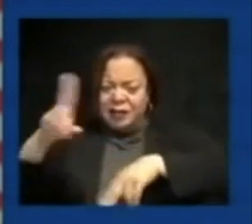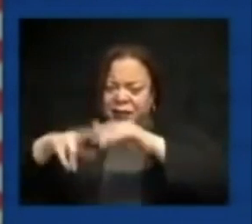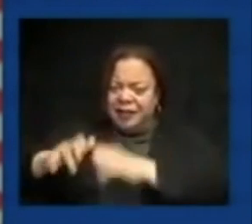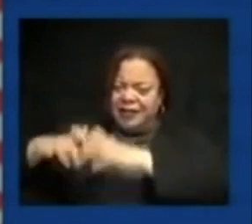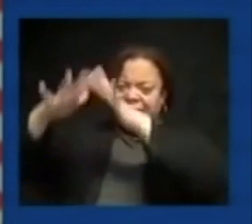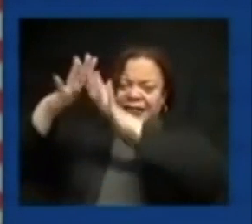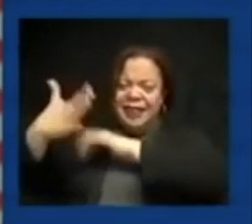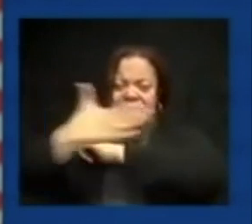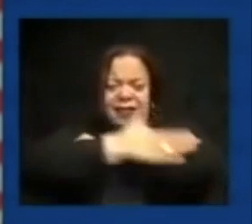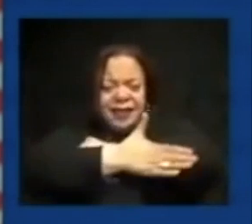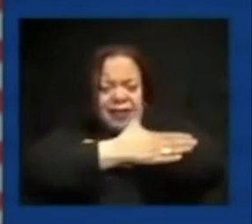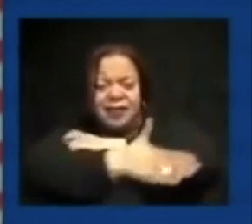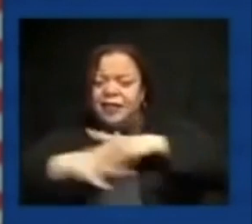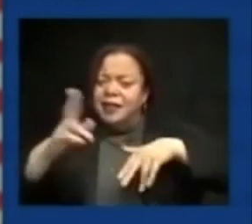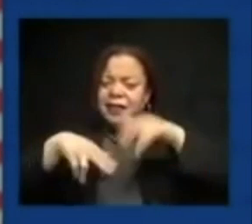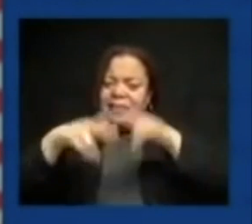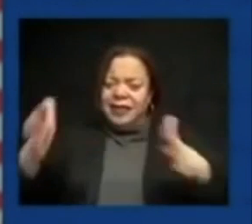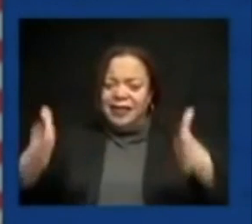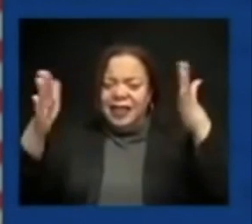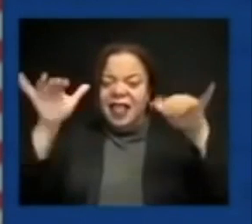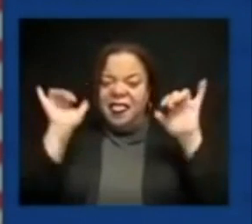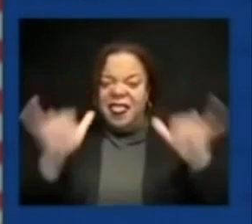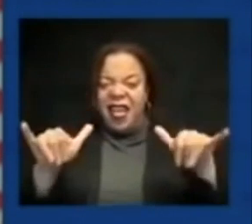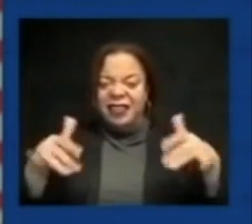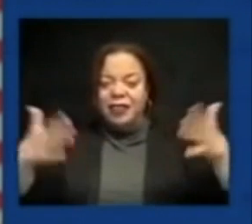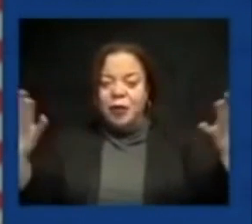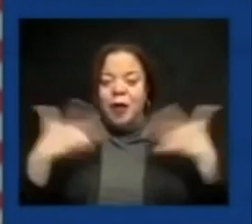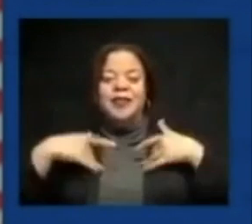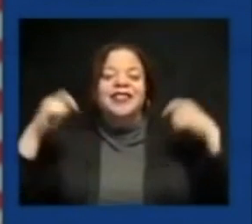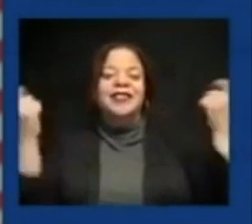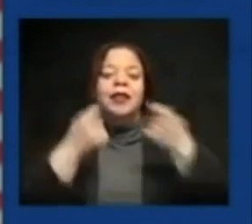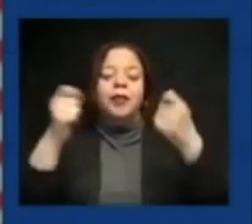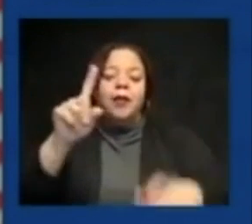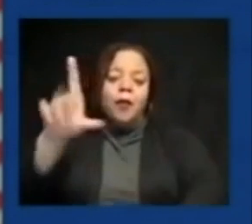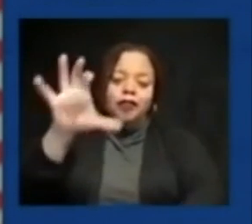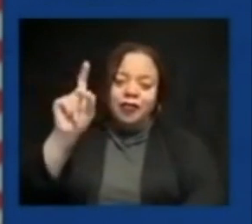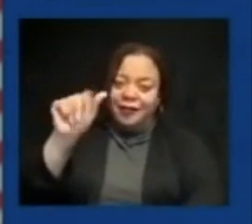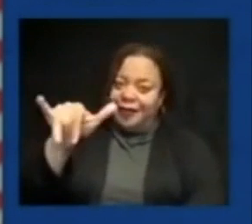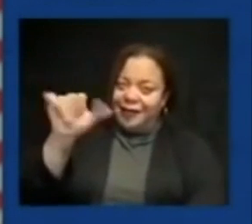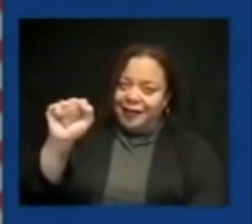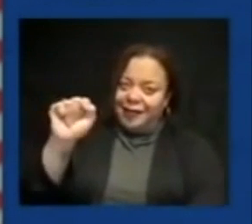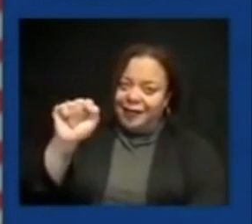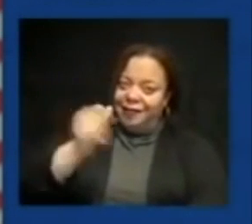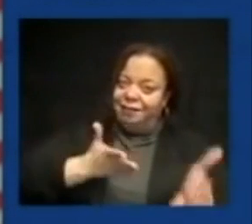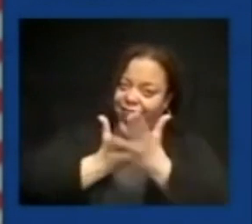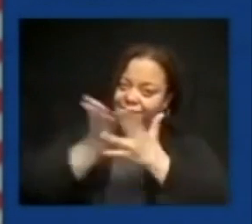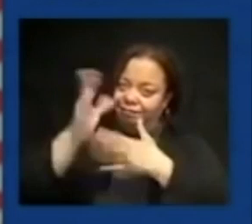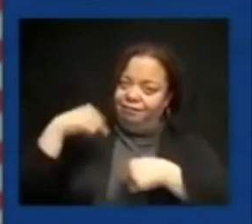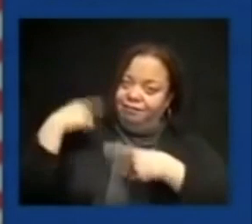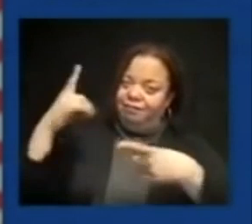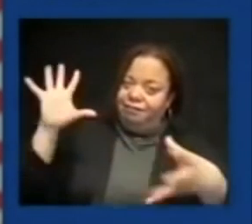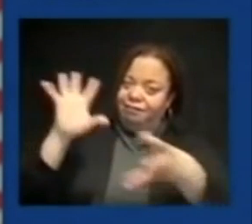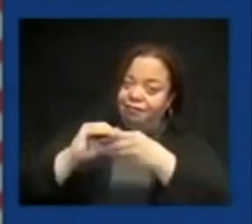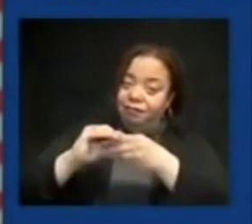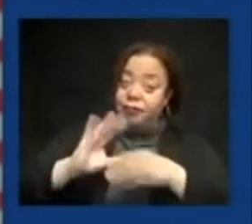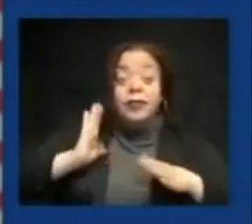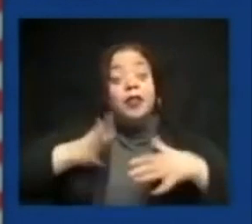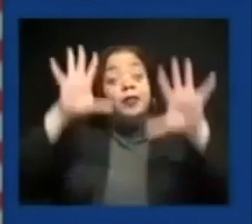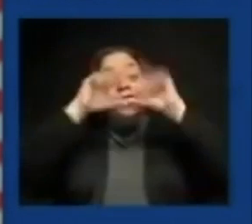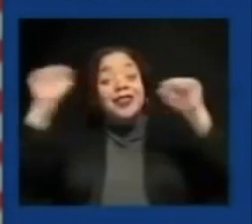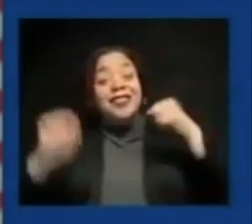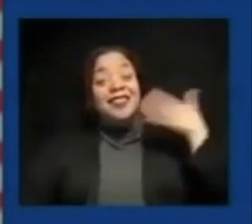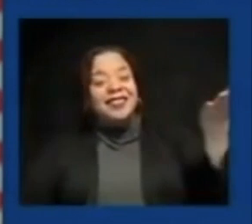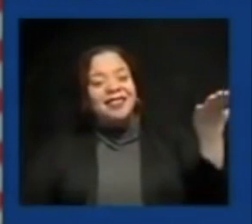for the future. That is why we're celebrating the first 100 days, because we've got a president who doesn't suffer